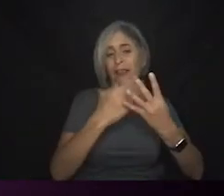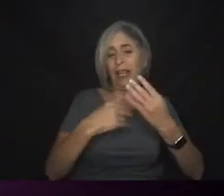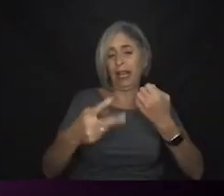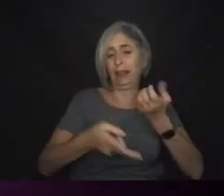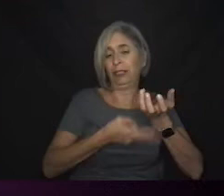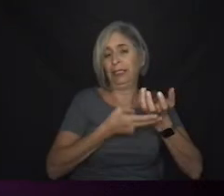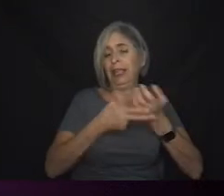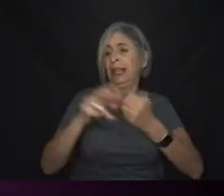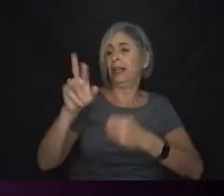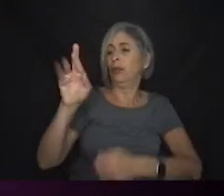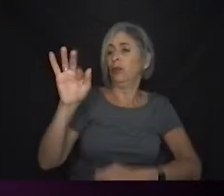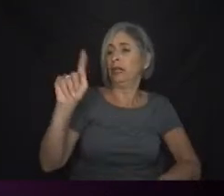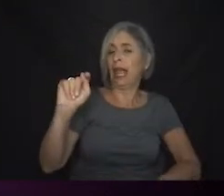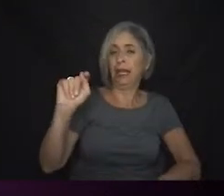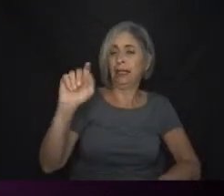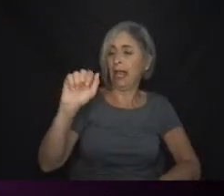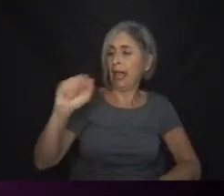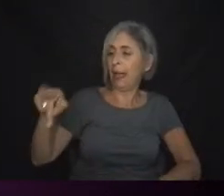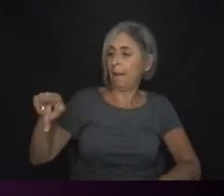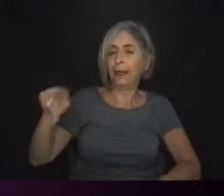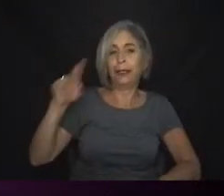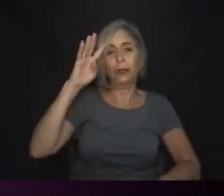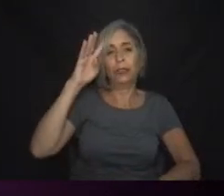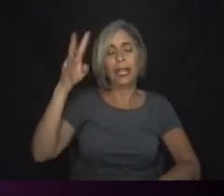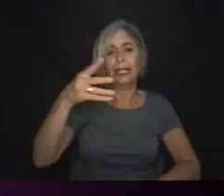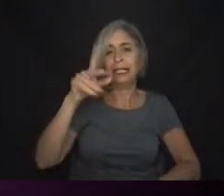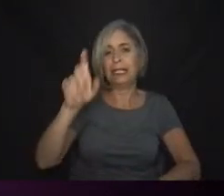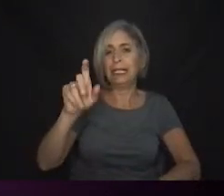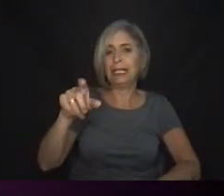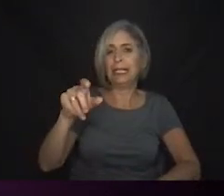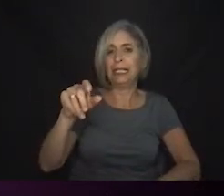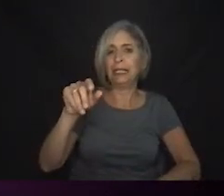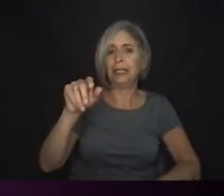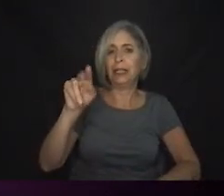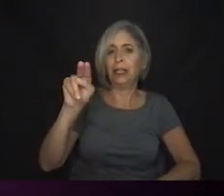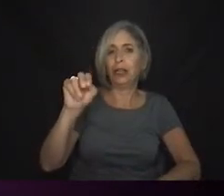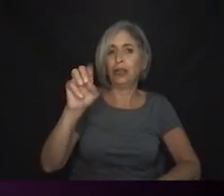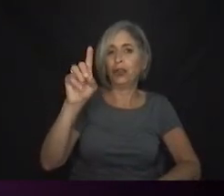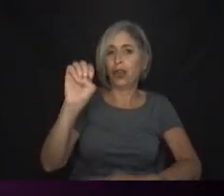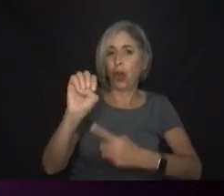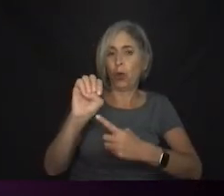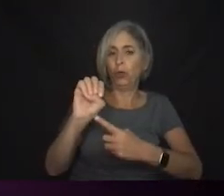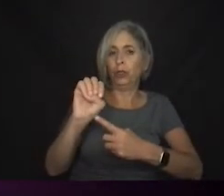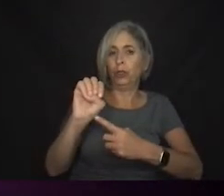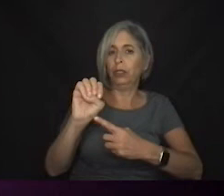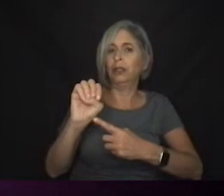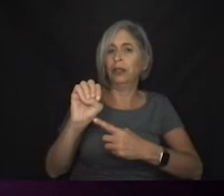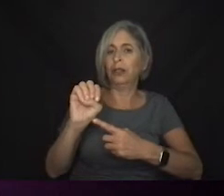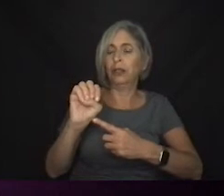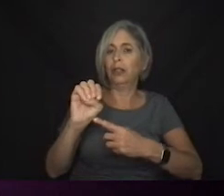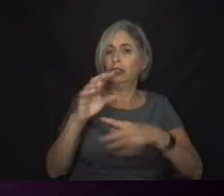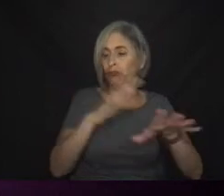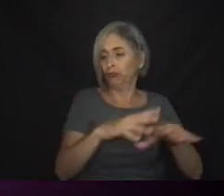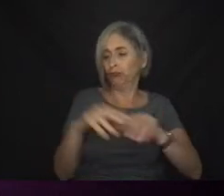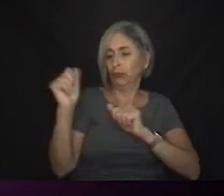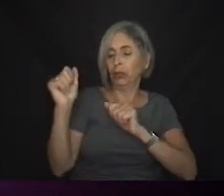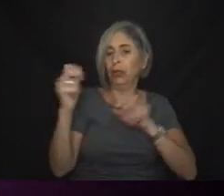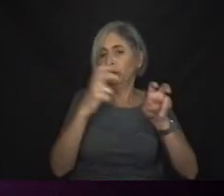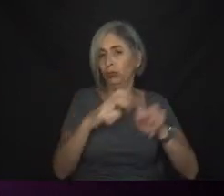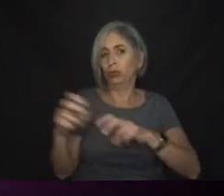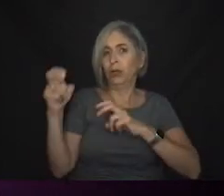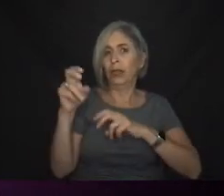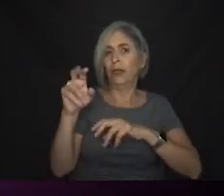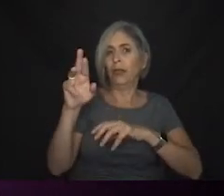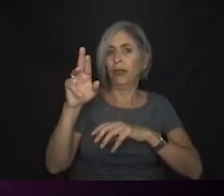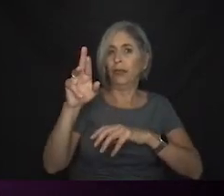app, and it needs a root node in which to render the React app. And we'll point this to the